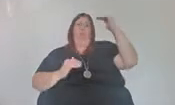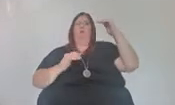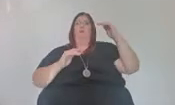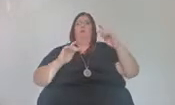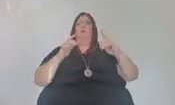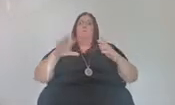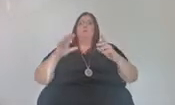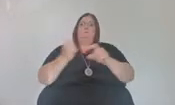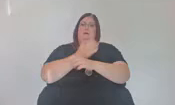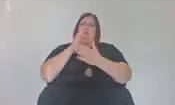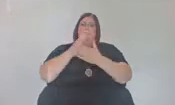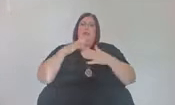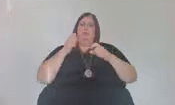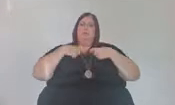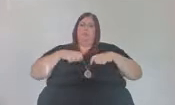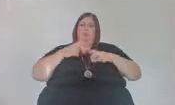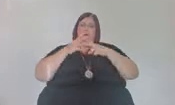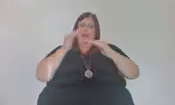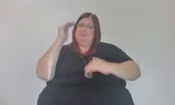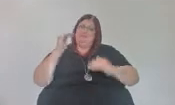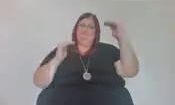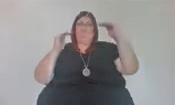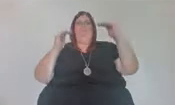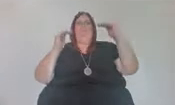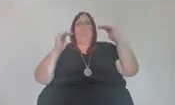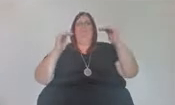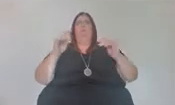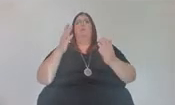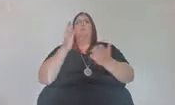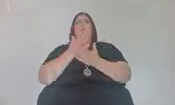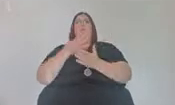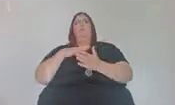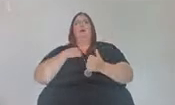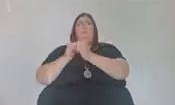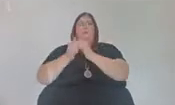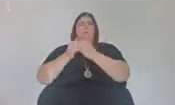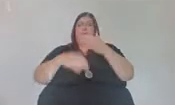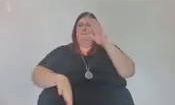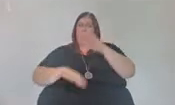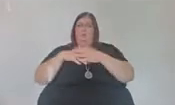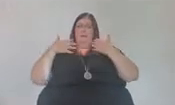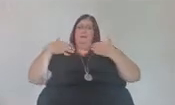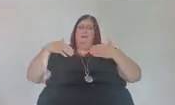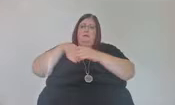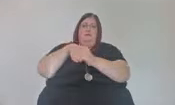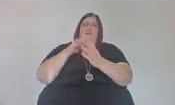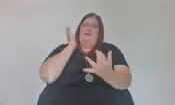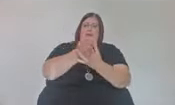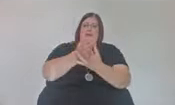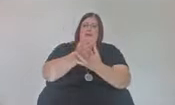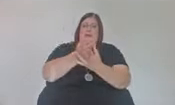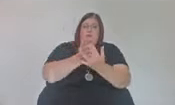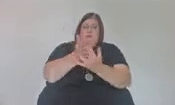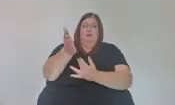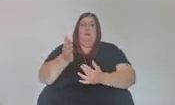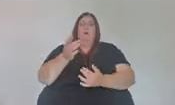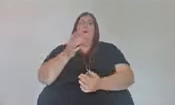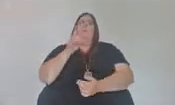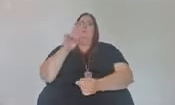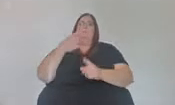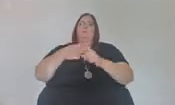and social care resource. We absolutely want our partnership to be inclusive, and we want to make the best use of our really